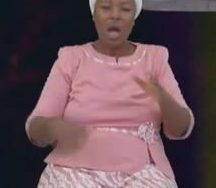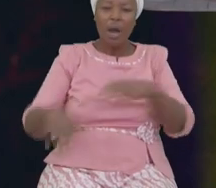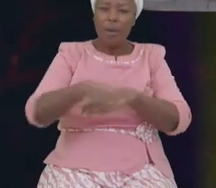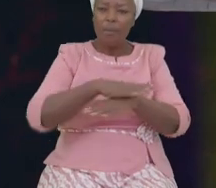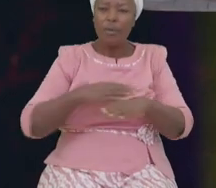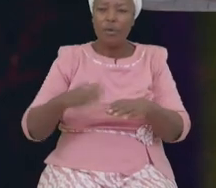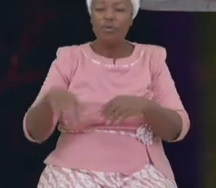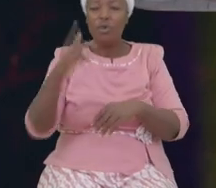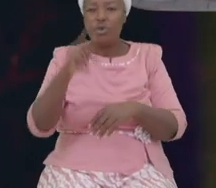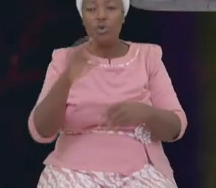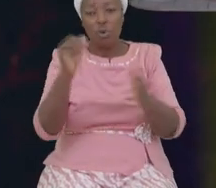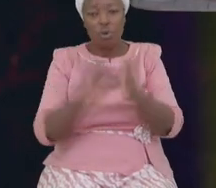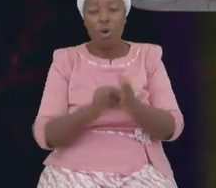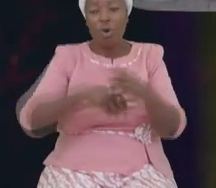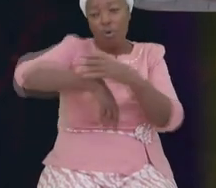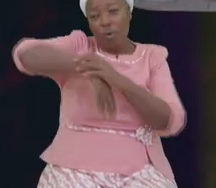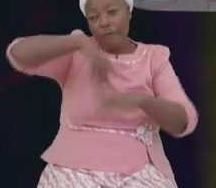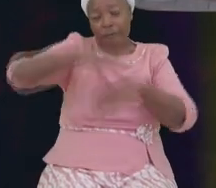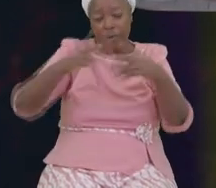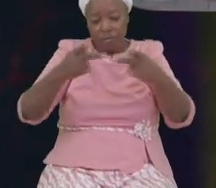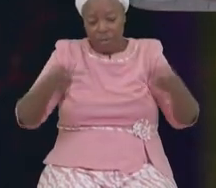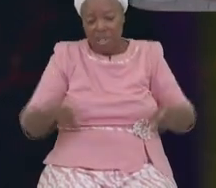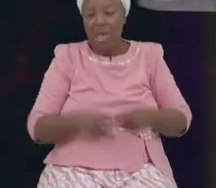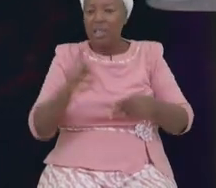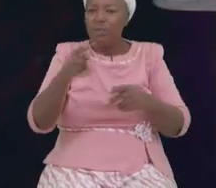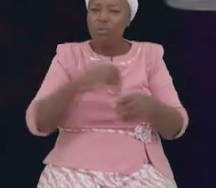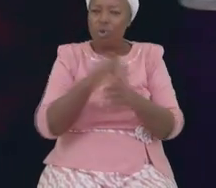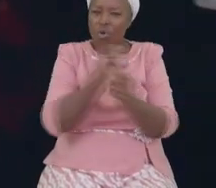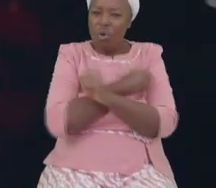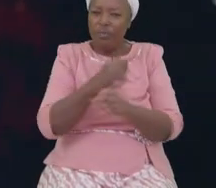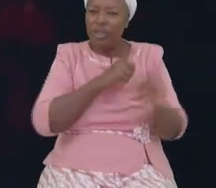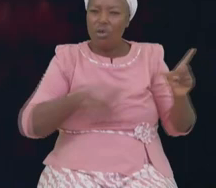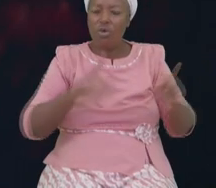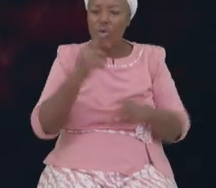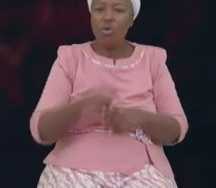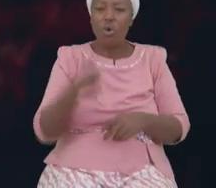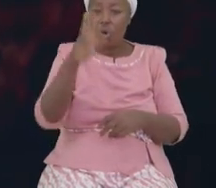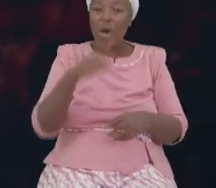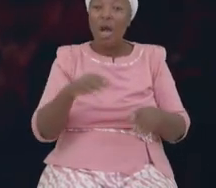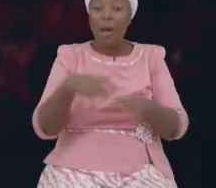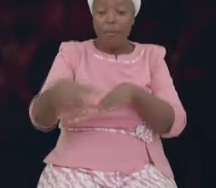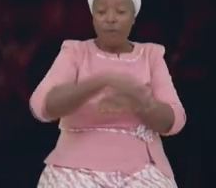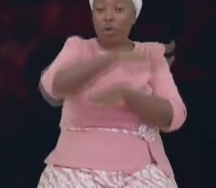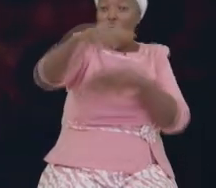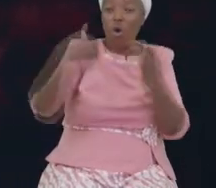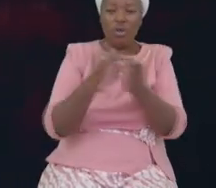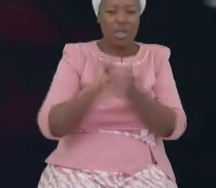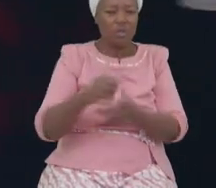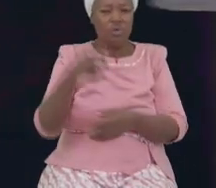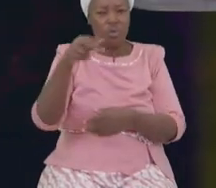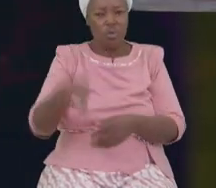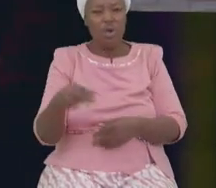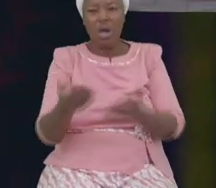comfort zone. You love the Lord your God above your preferences. You love the Lord your God